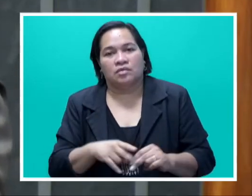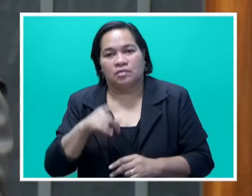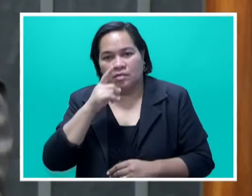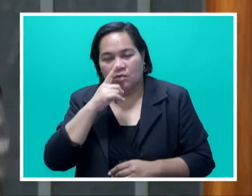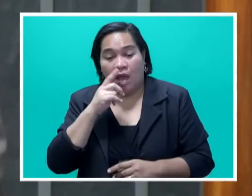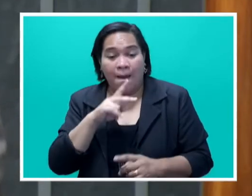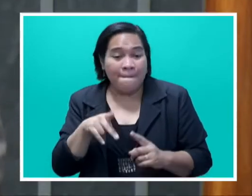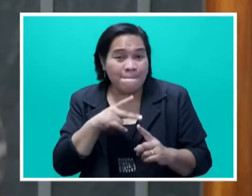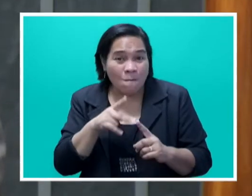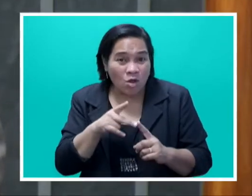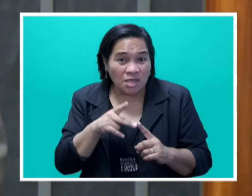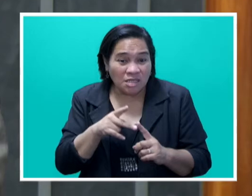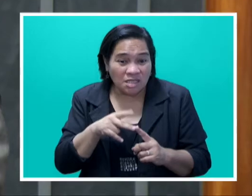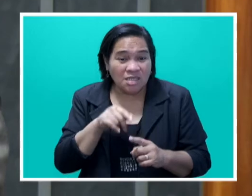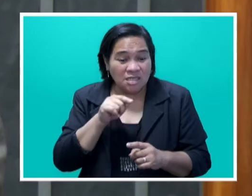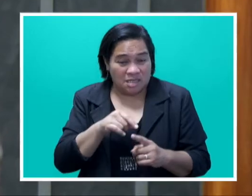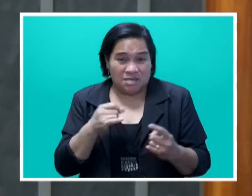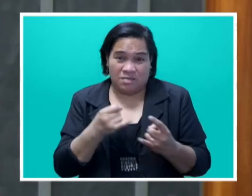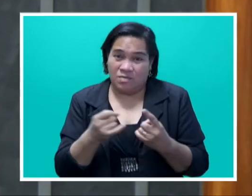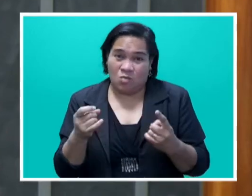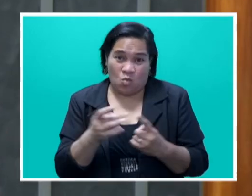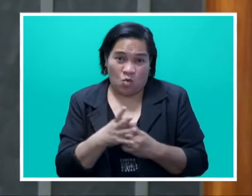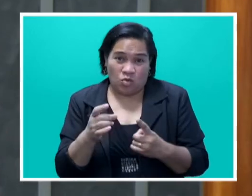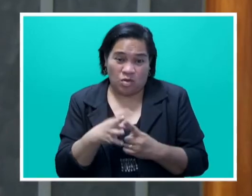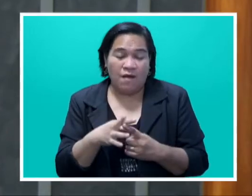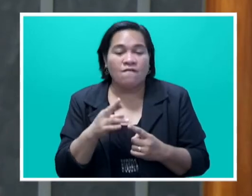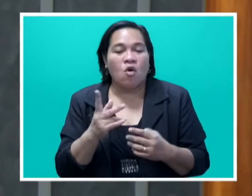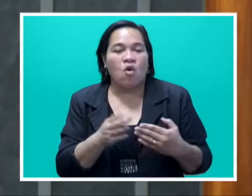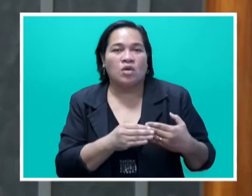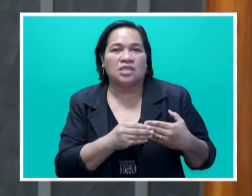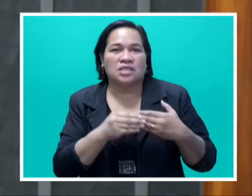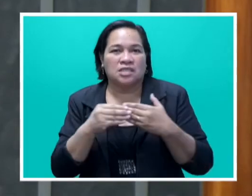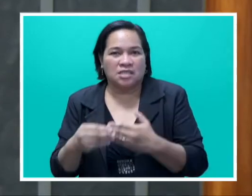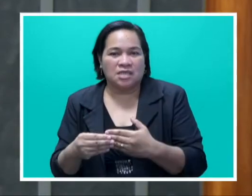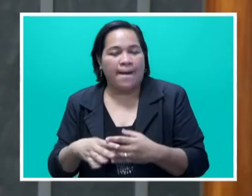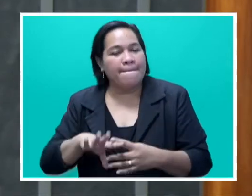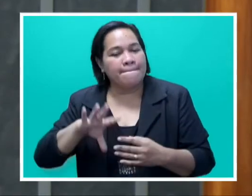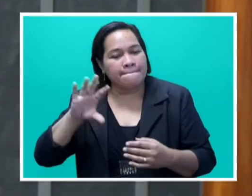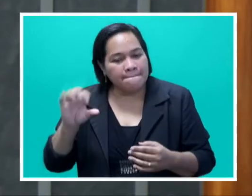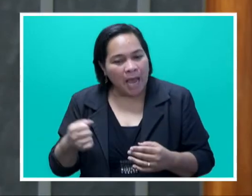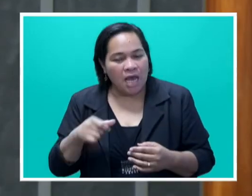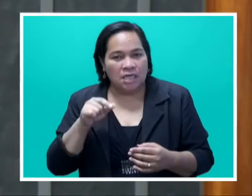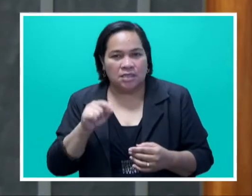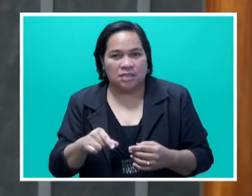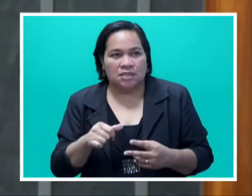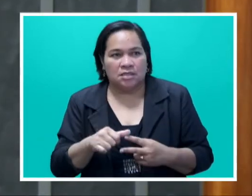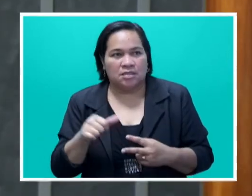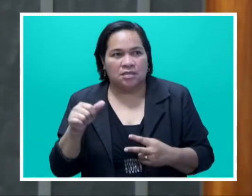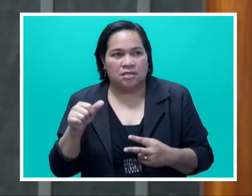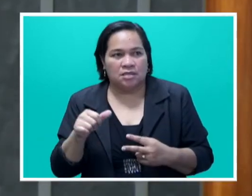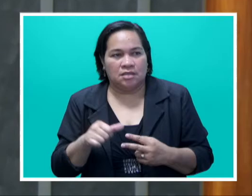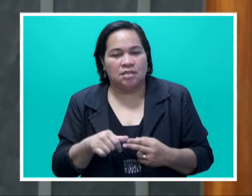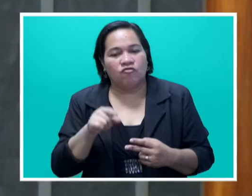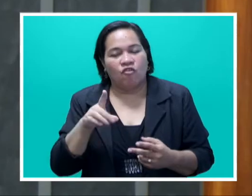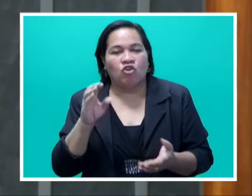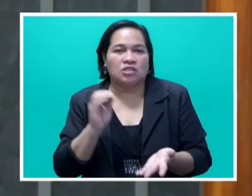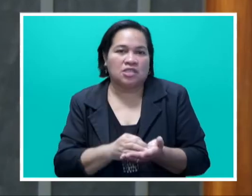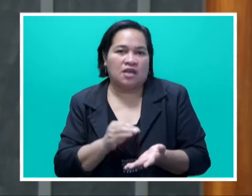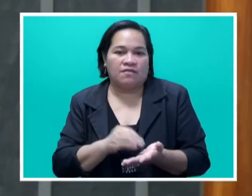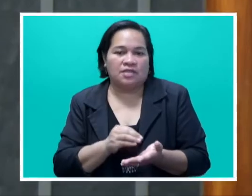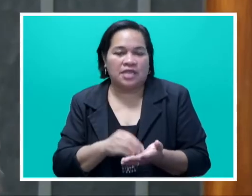Politics is a call to duty and leadership. It must also be called for service and